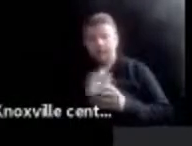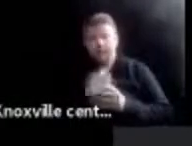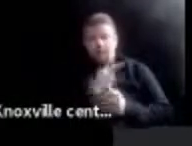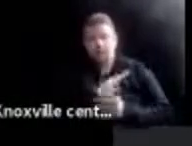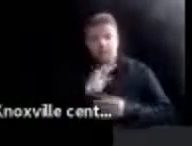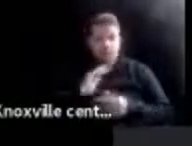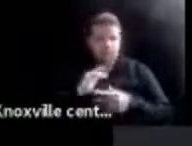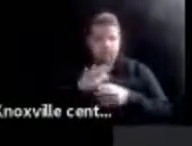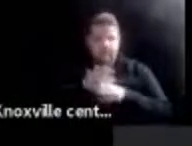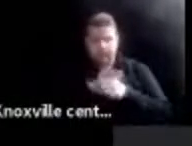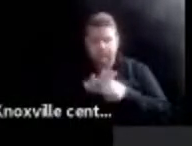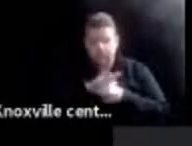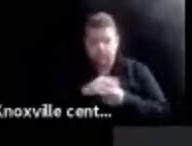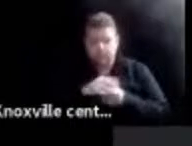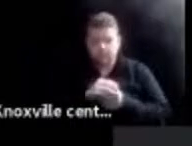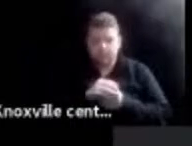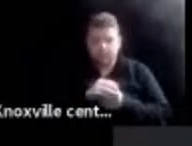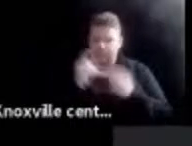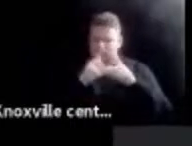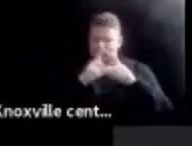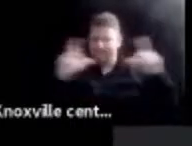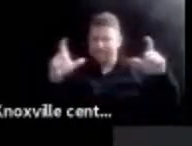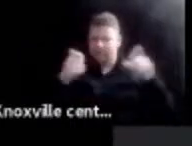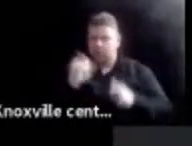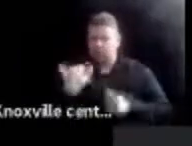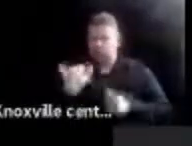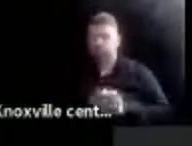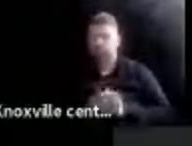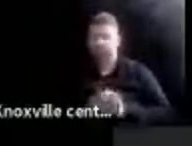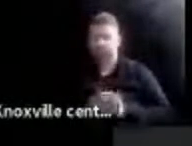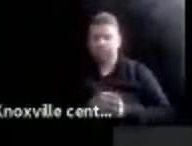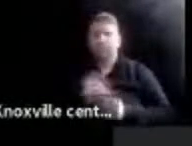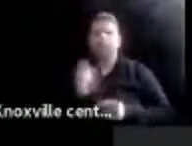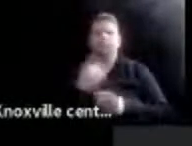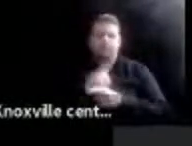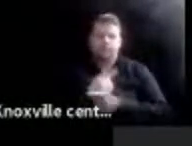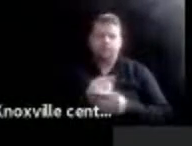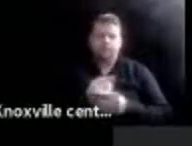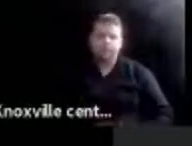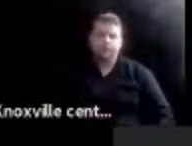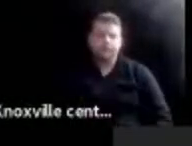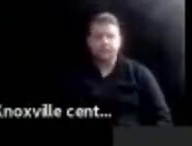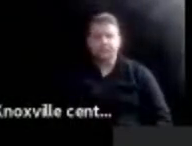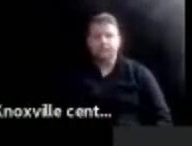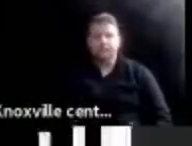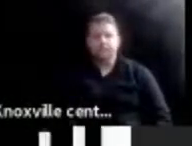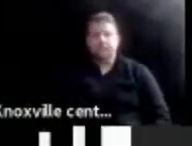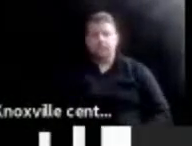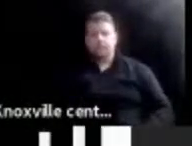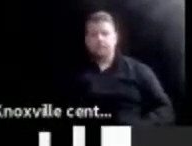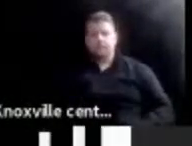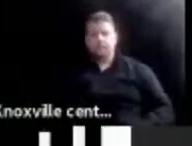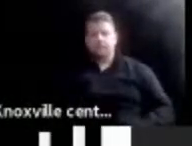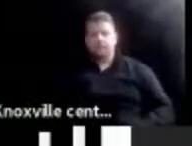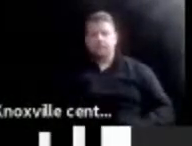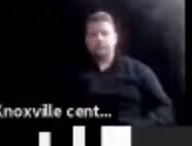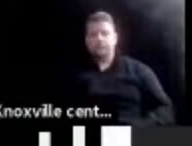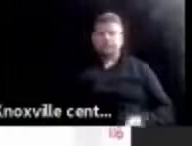section. Can you make it a little bigger too? Yep. Thanks. Yep, sure.